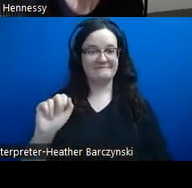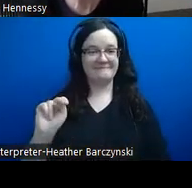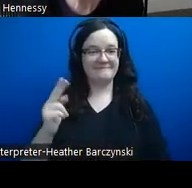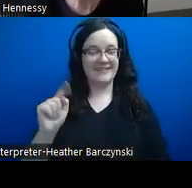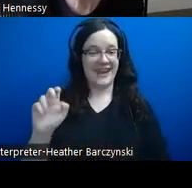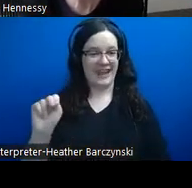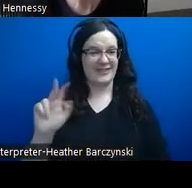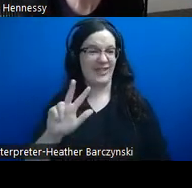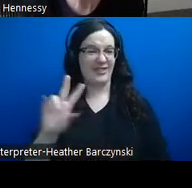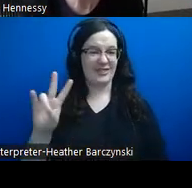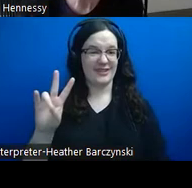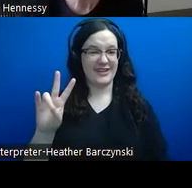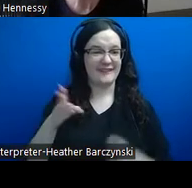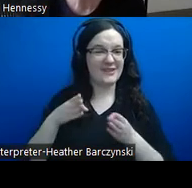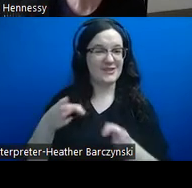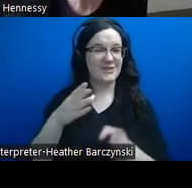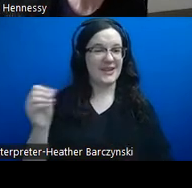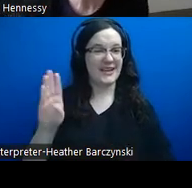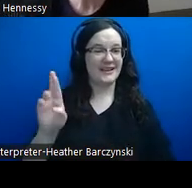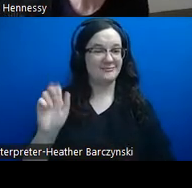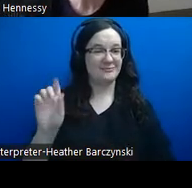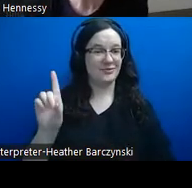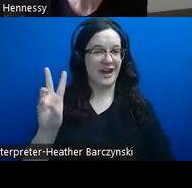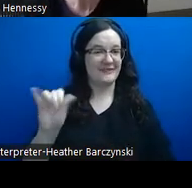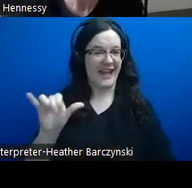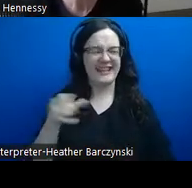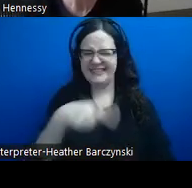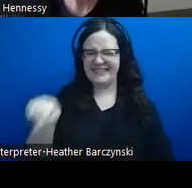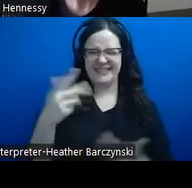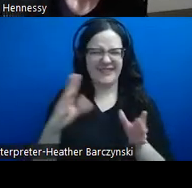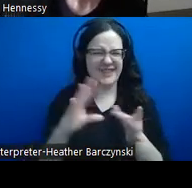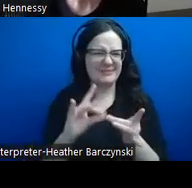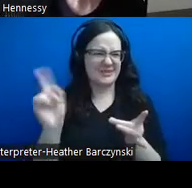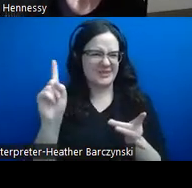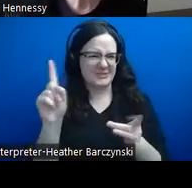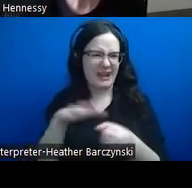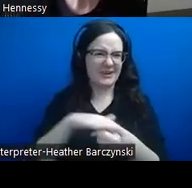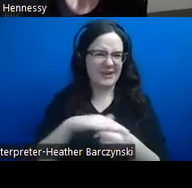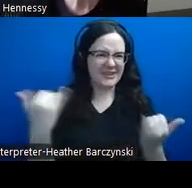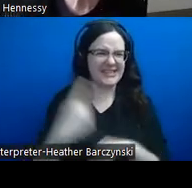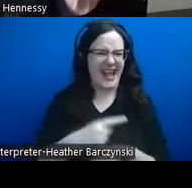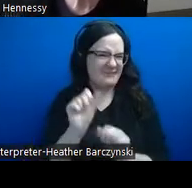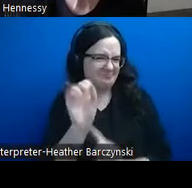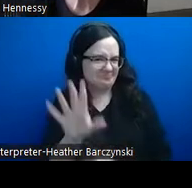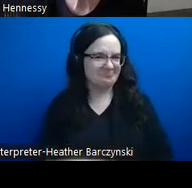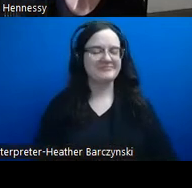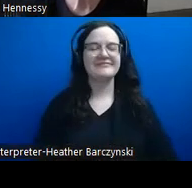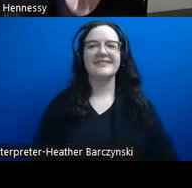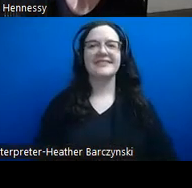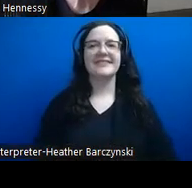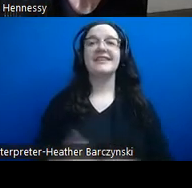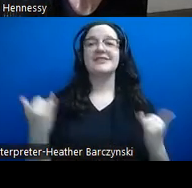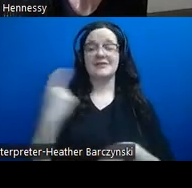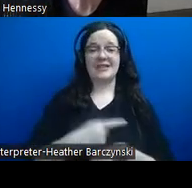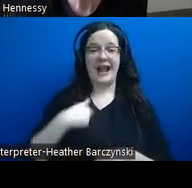Street and Broadway, since people were putting where they were located today. Today, I'm going to be talking about the